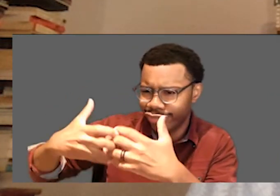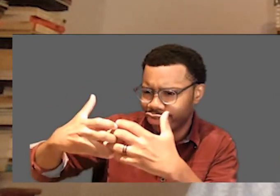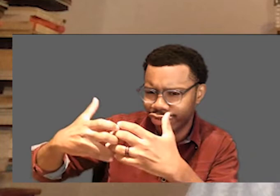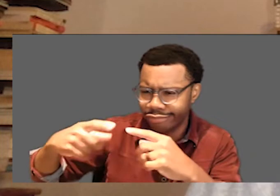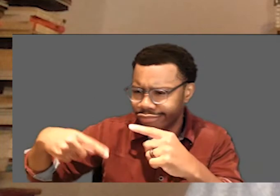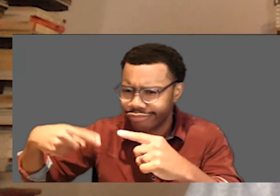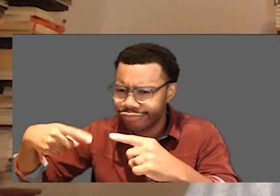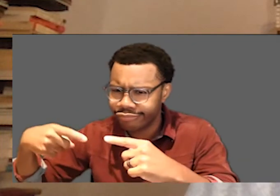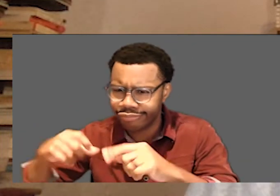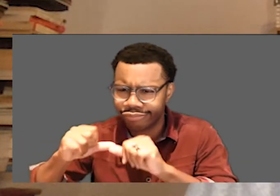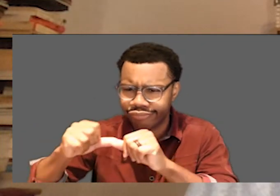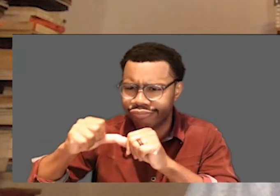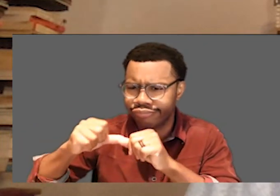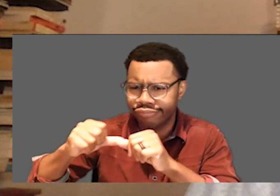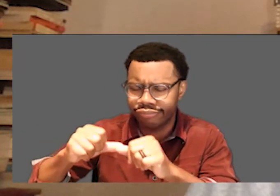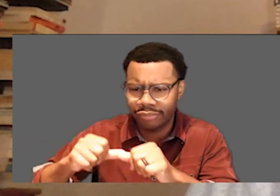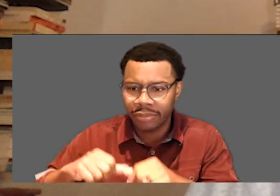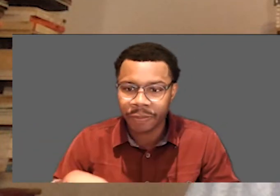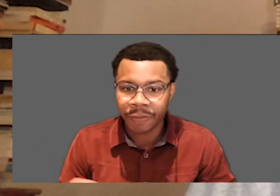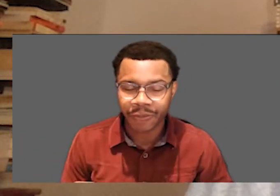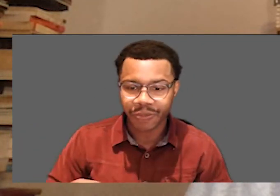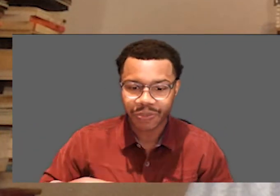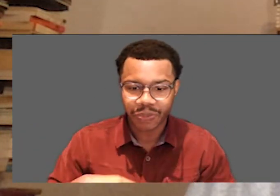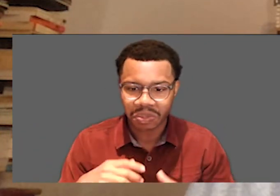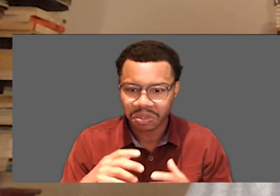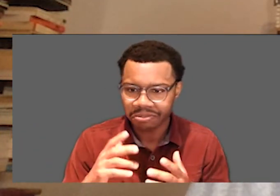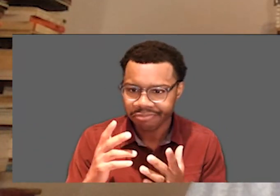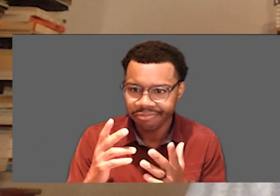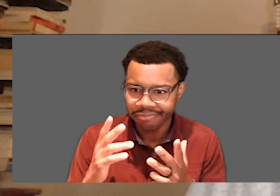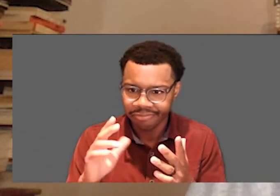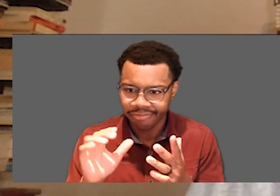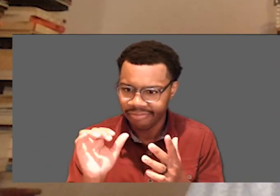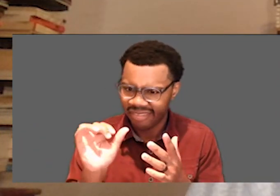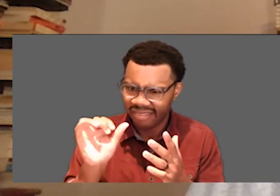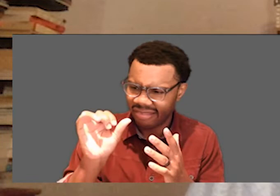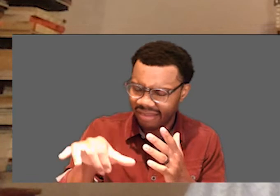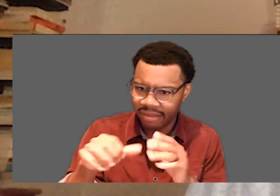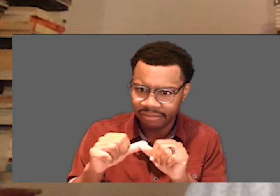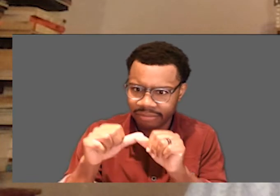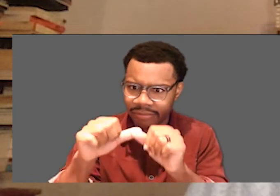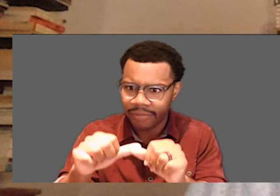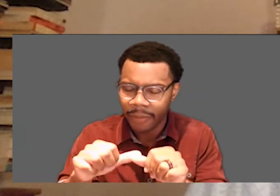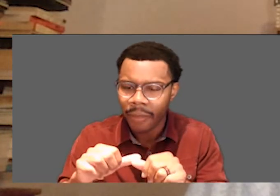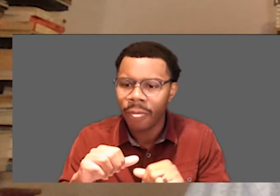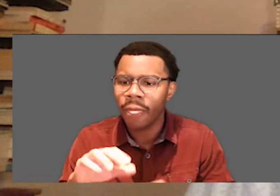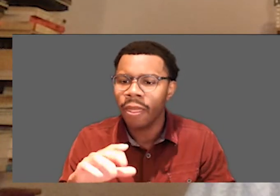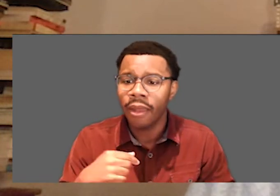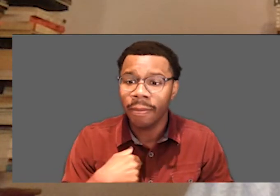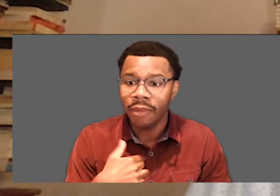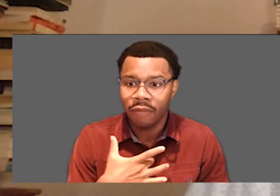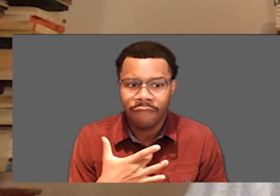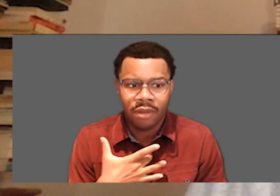air. Like any fulfillment of space would be eliminated. I was afraid an elbow